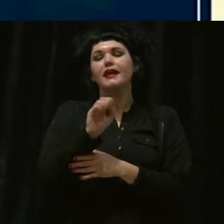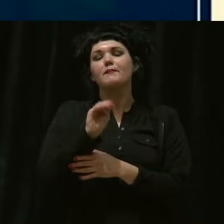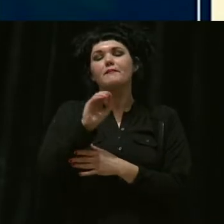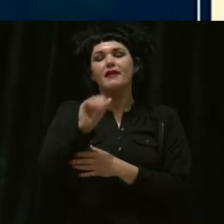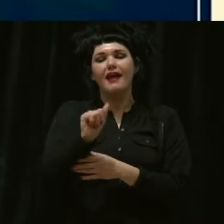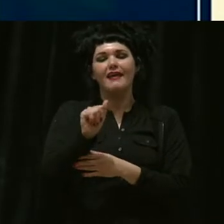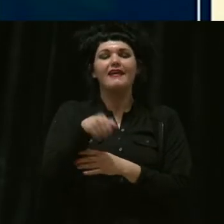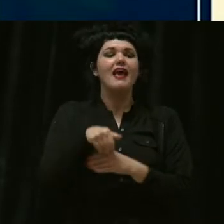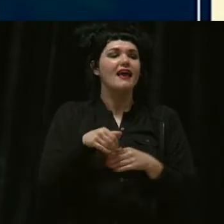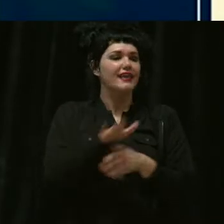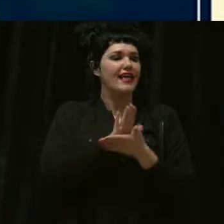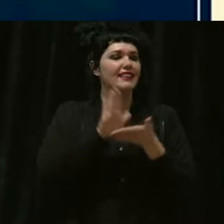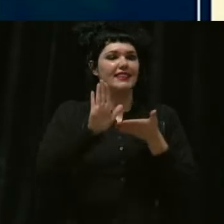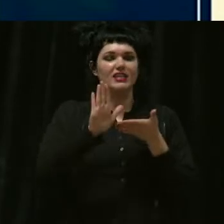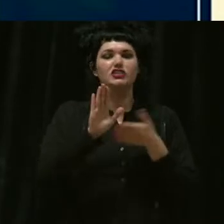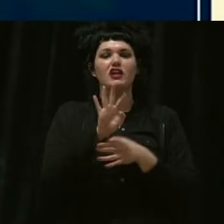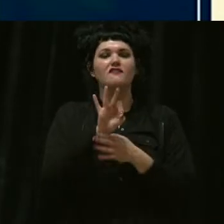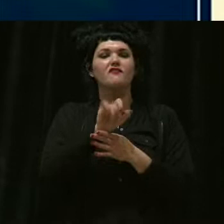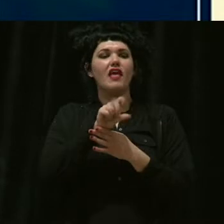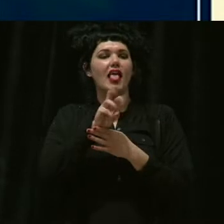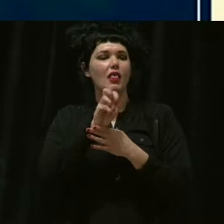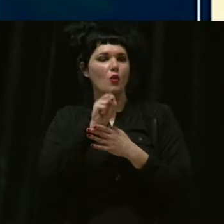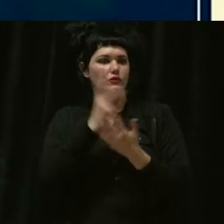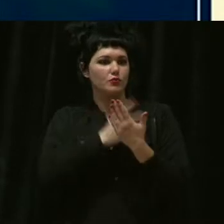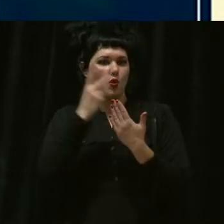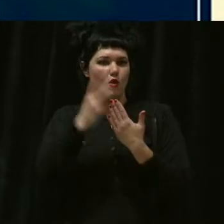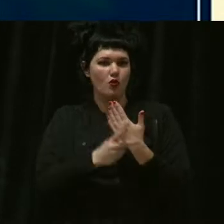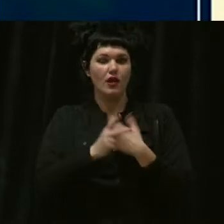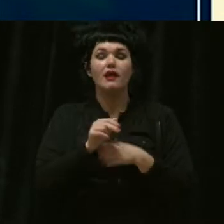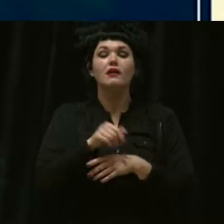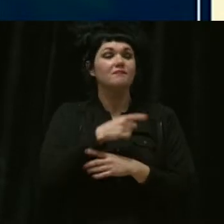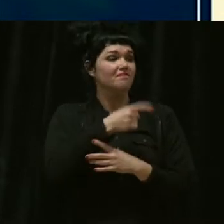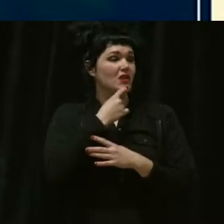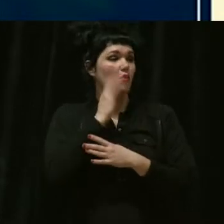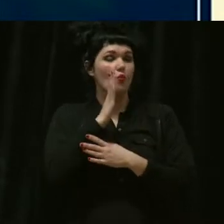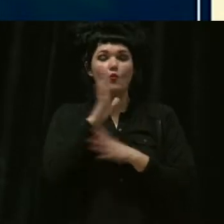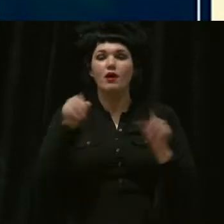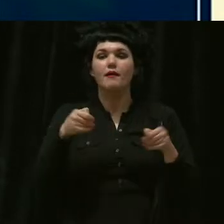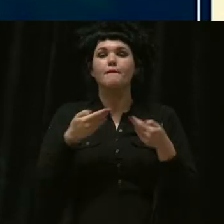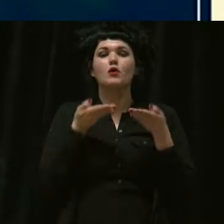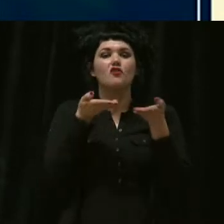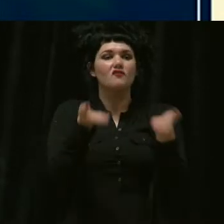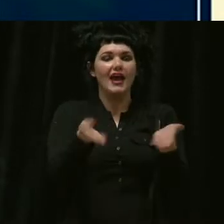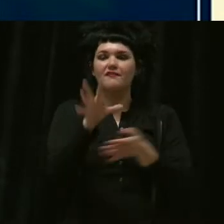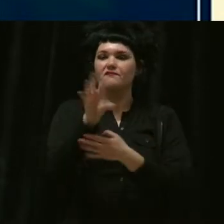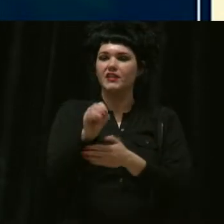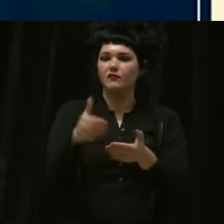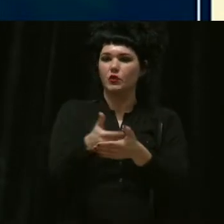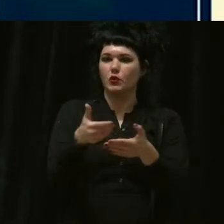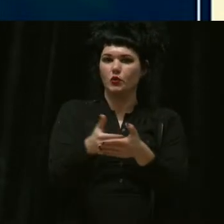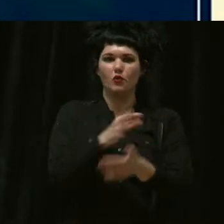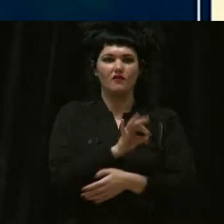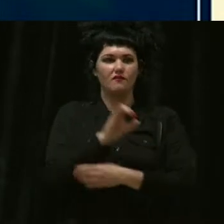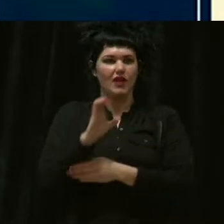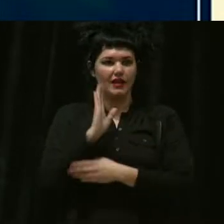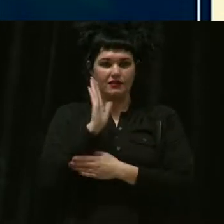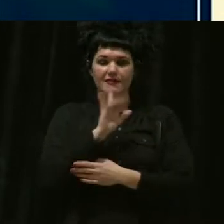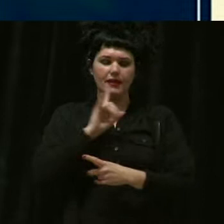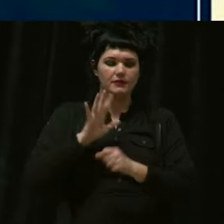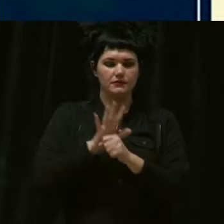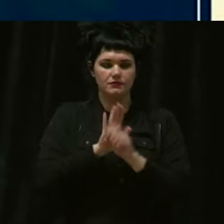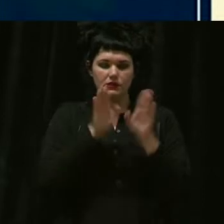Program, which is designed to provide 50 new faculty who are committed to diversity, equity, and